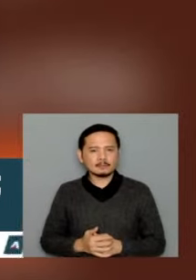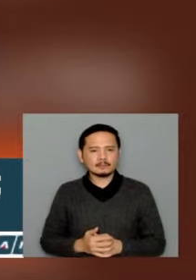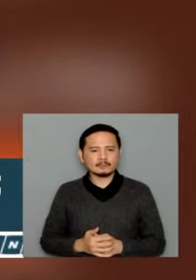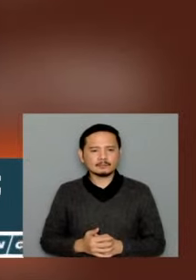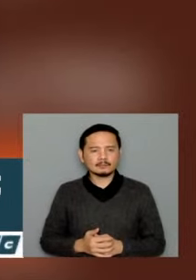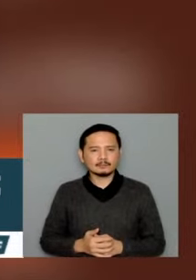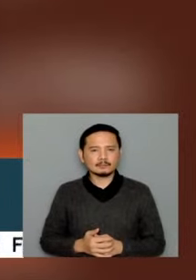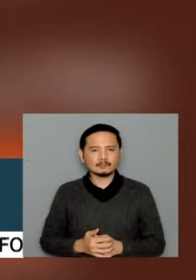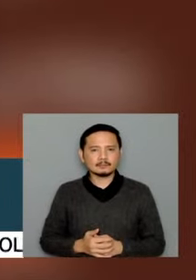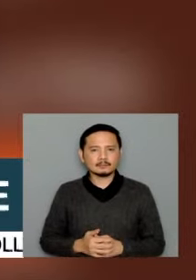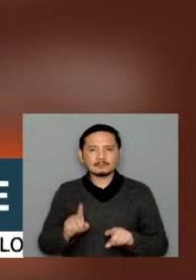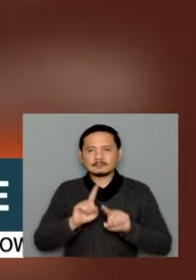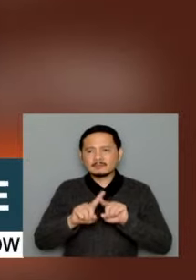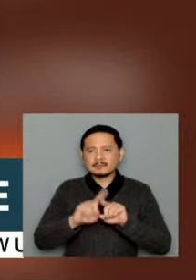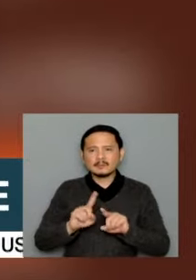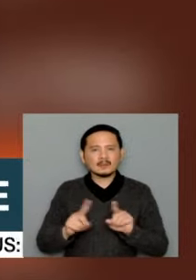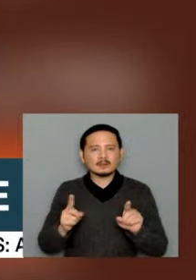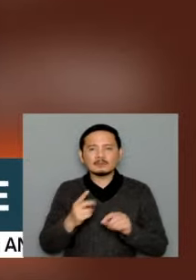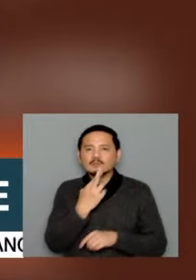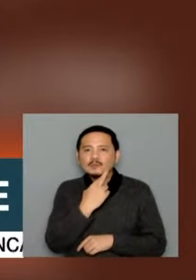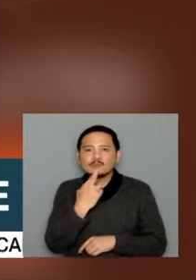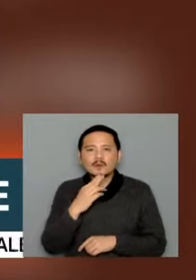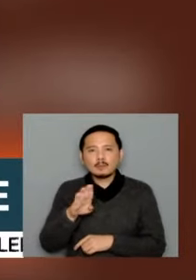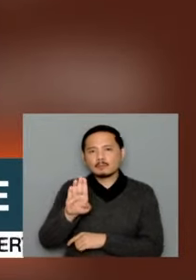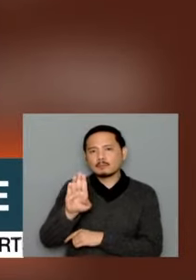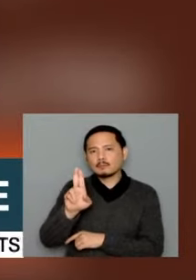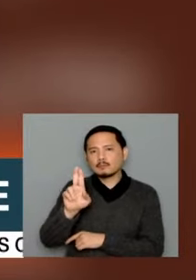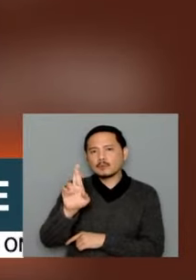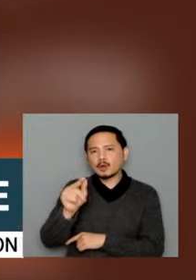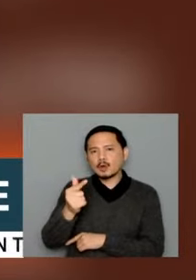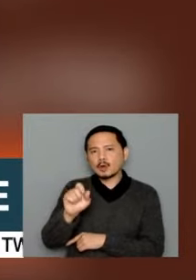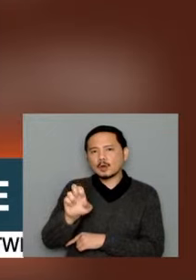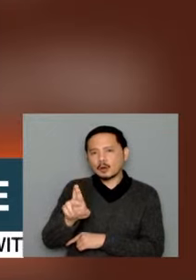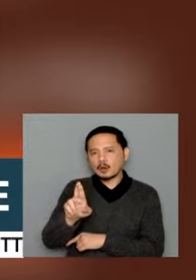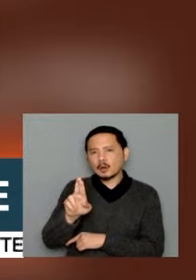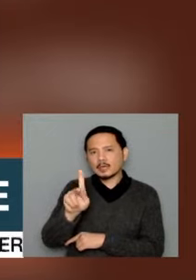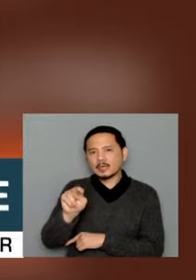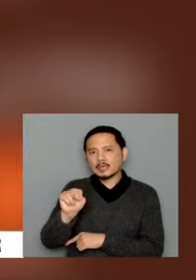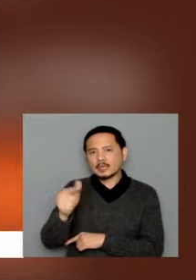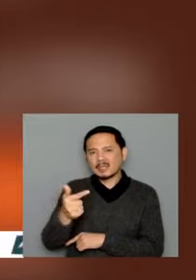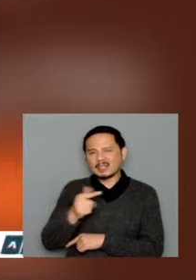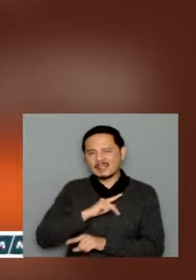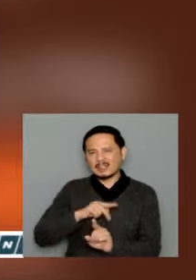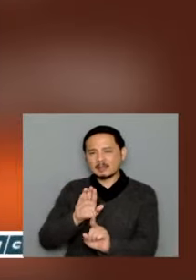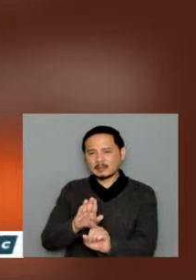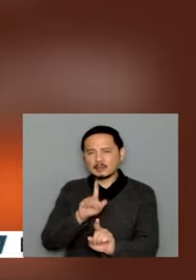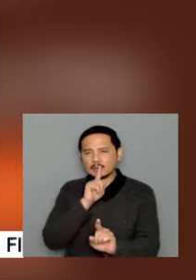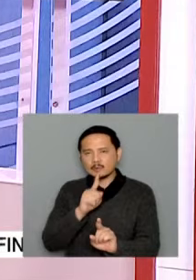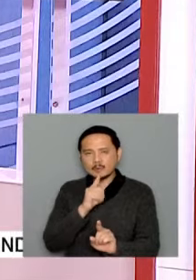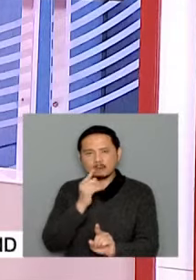Fast food chain Burger King is among the businesses affected by the shortage of white onions in the country.